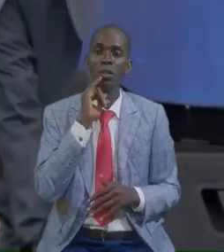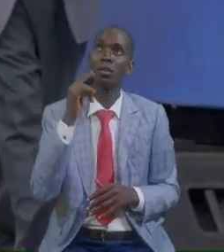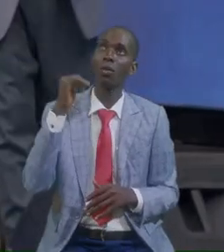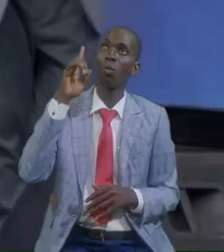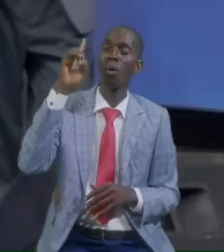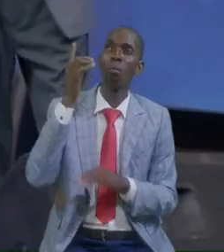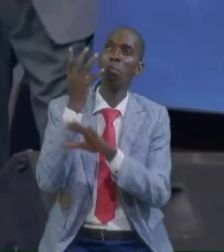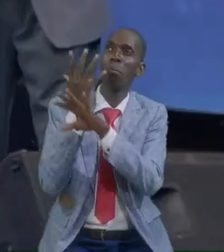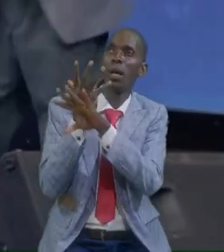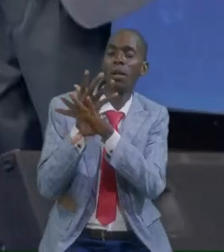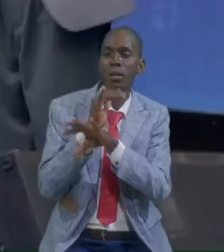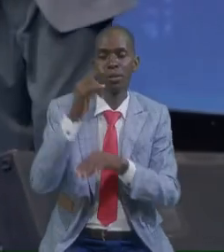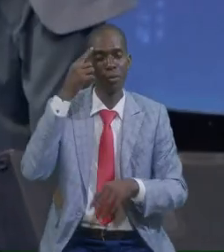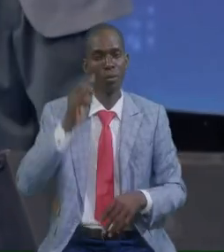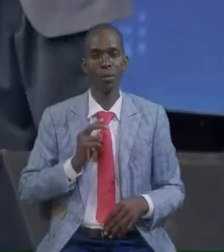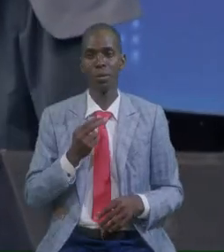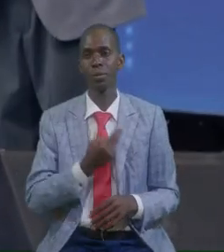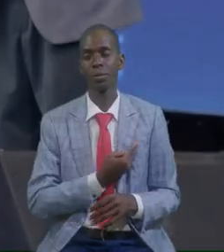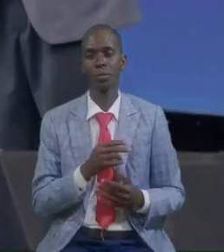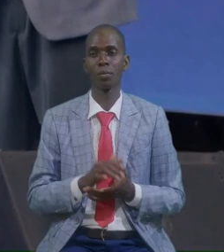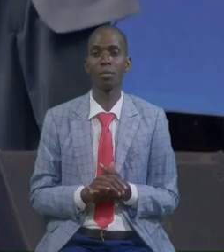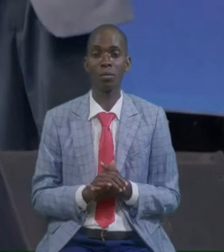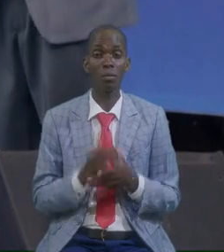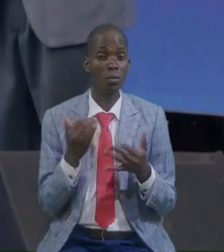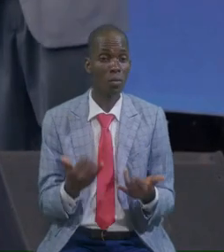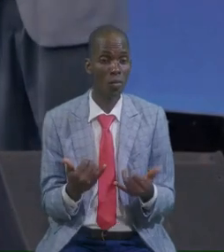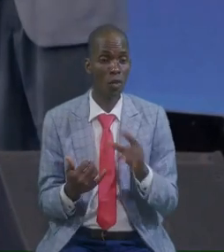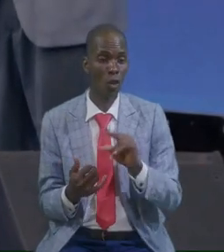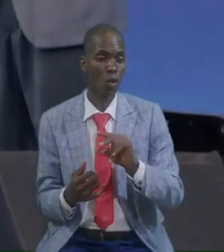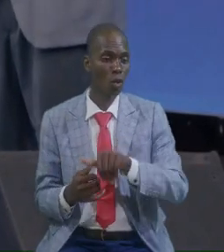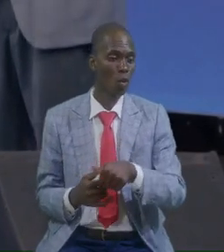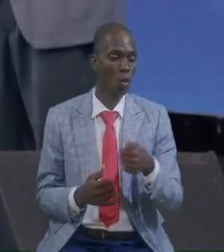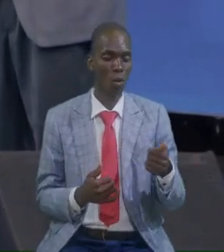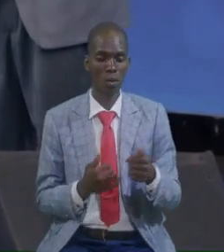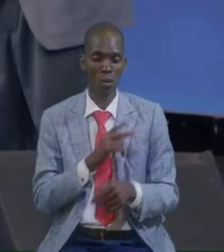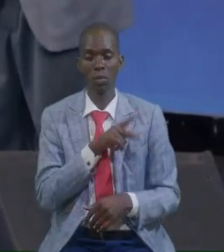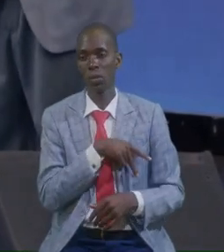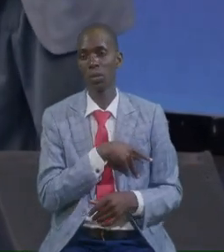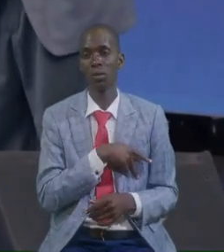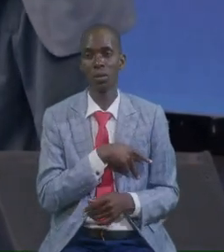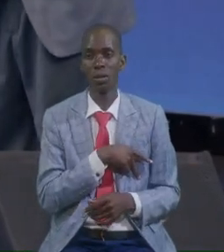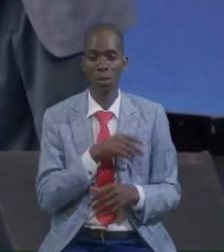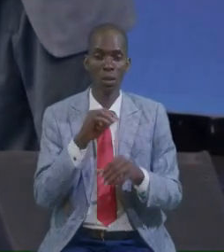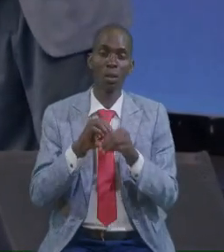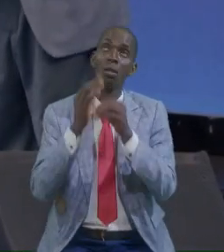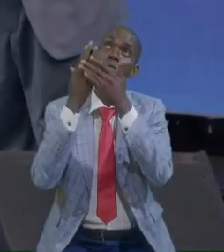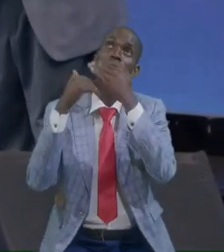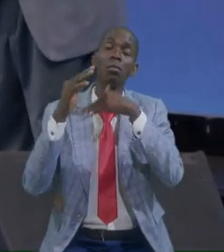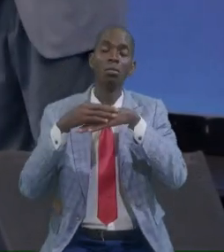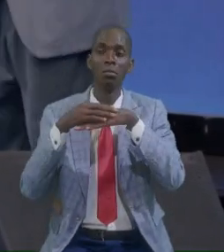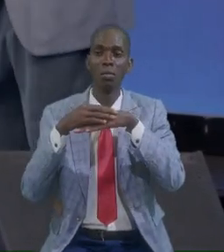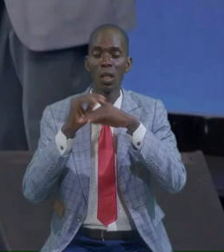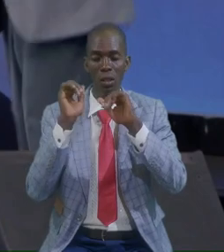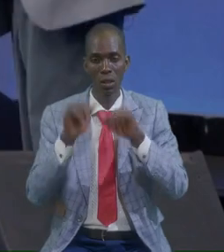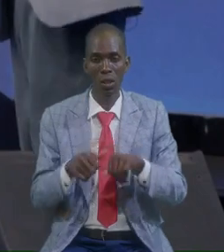us now. No other personality in heaven can